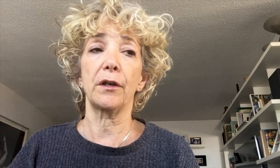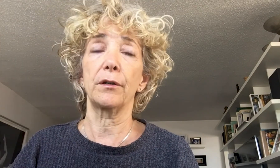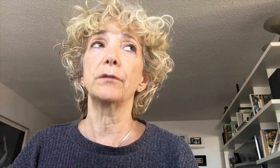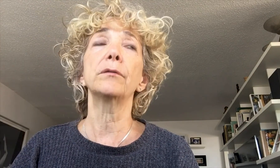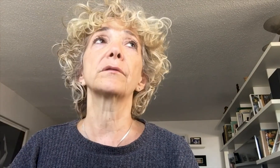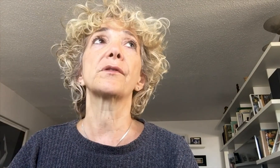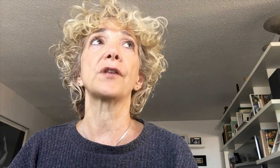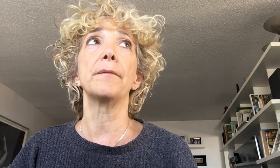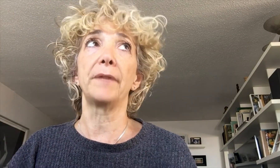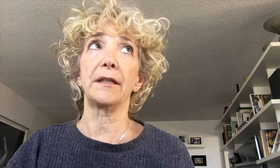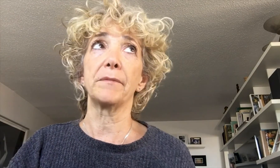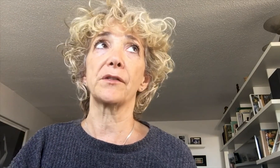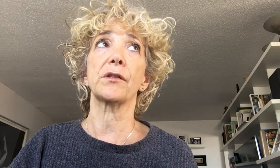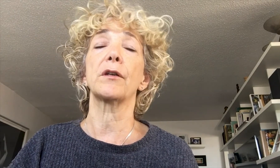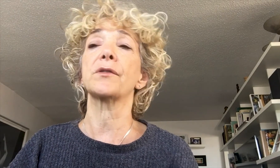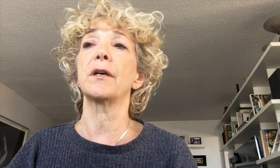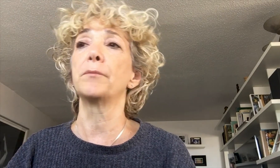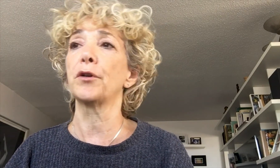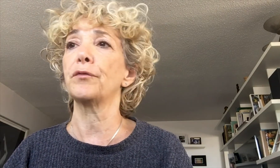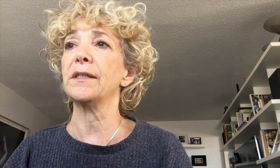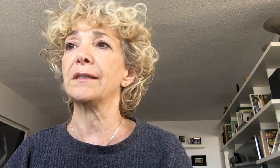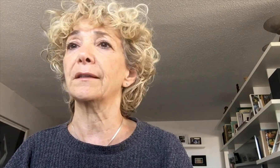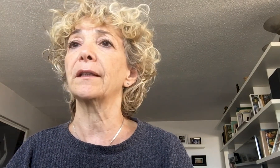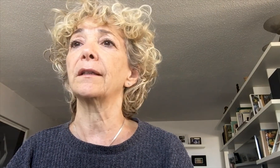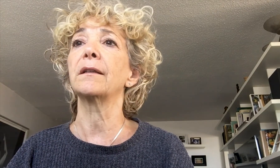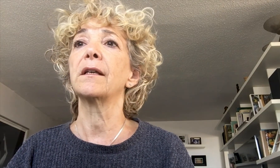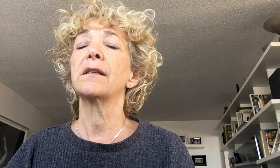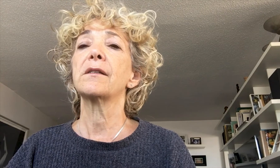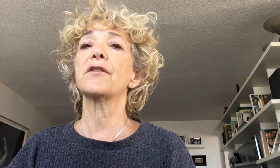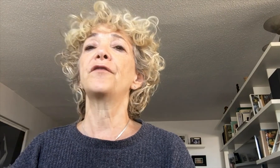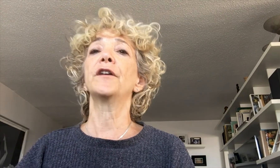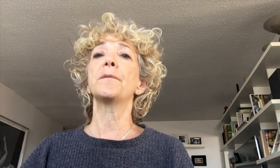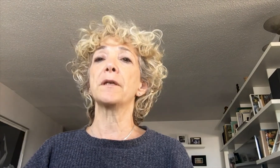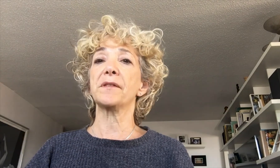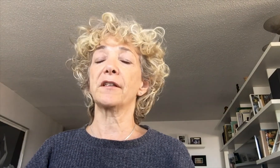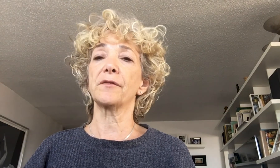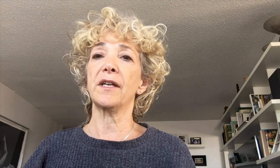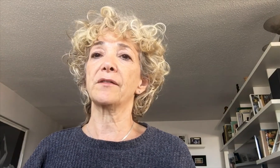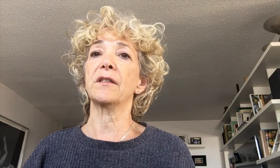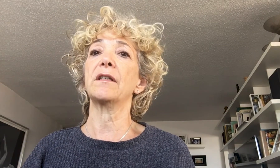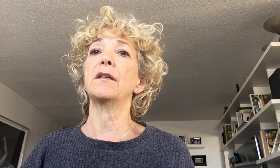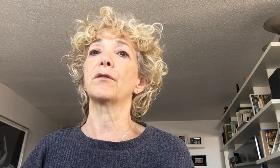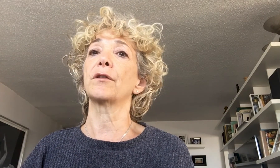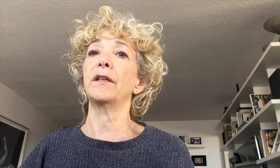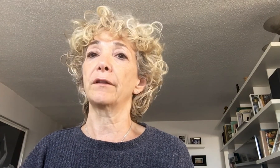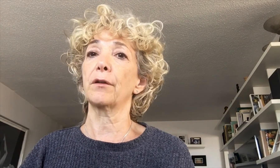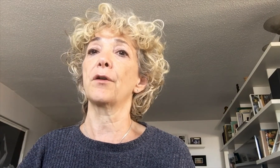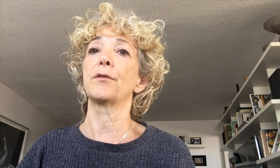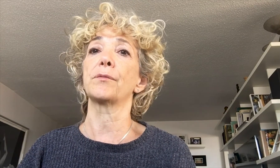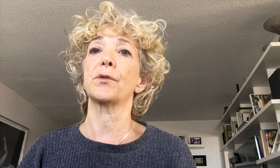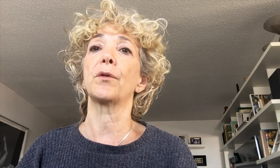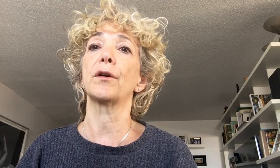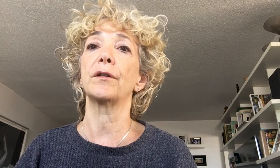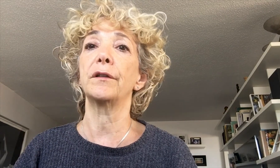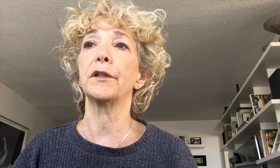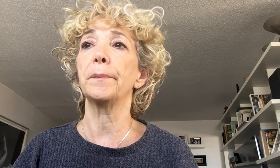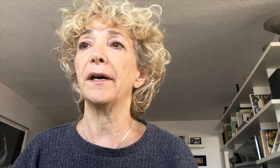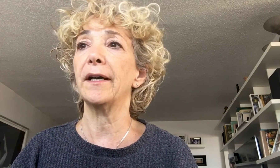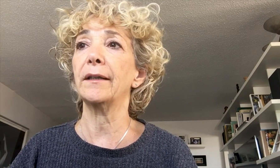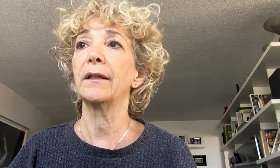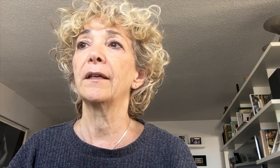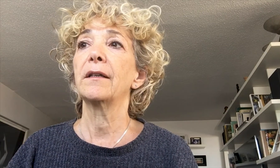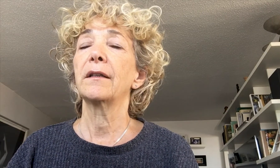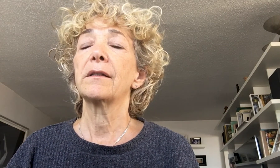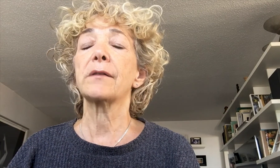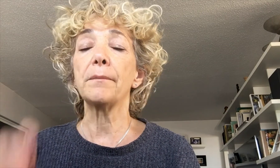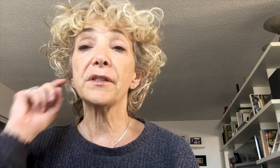months ago, some more recently, to film themselves dancing either in their homes or